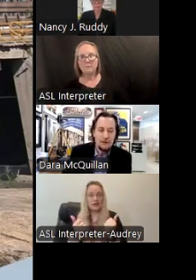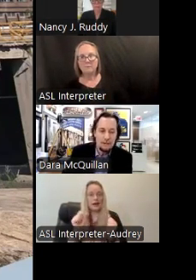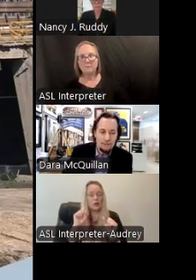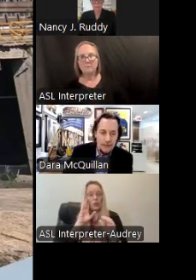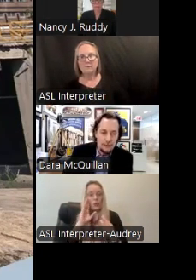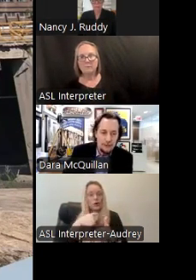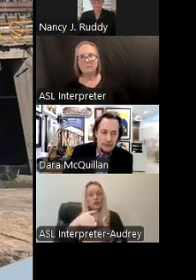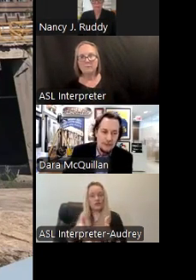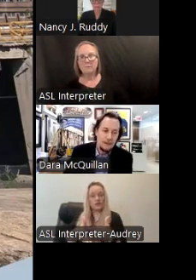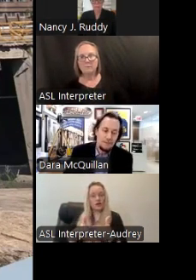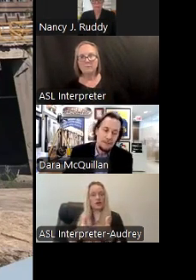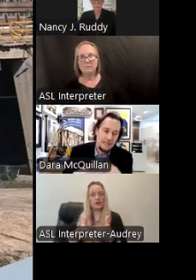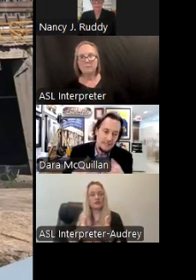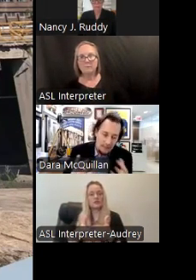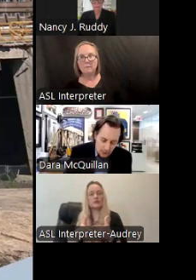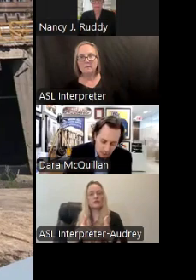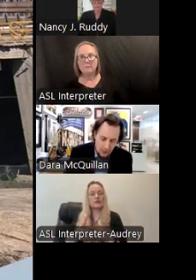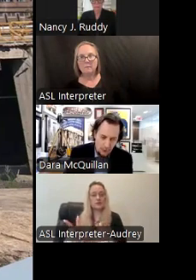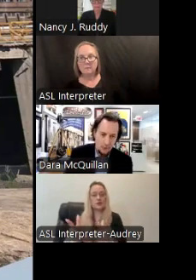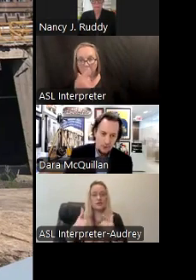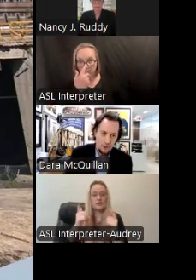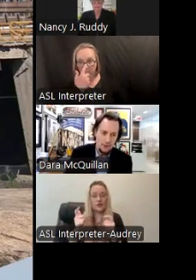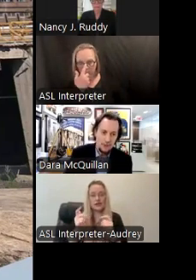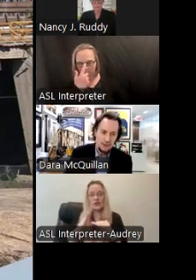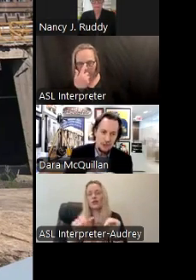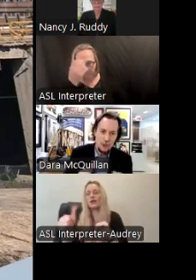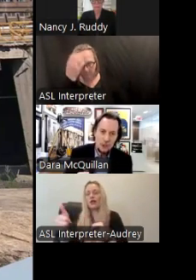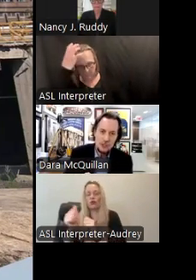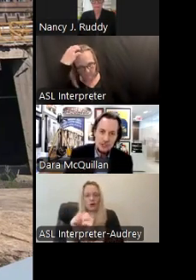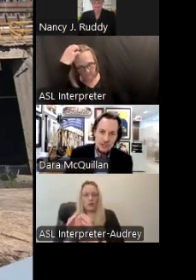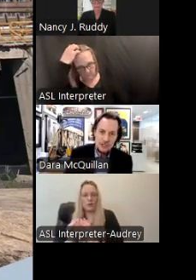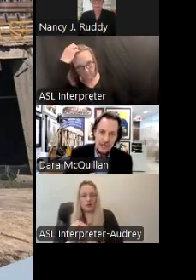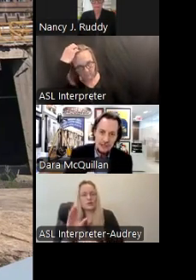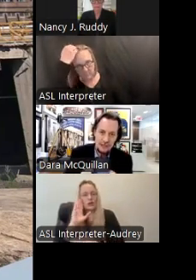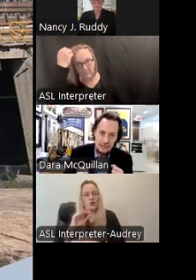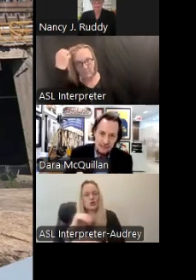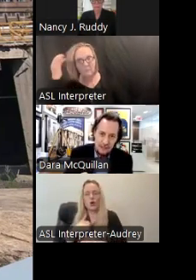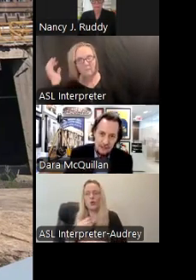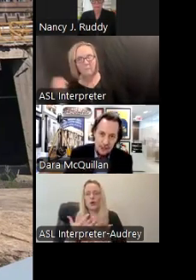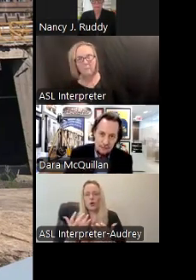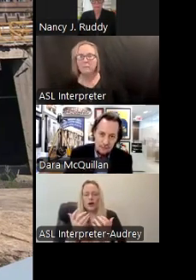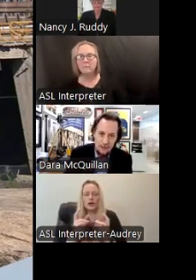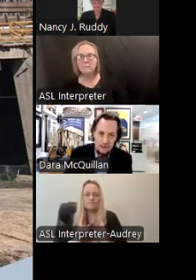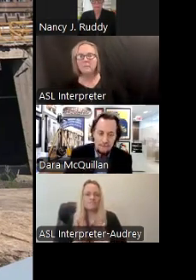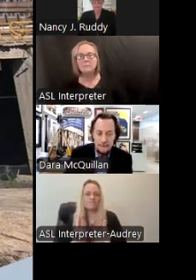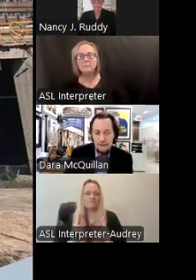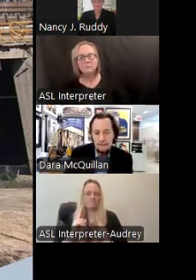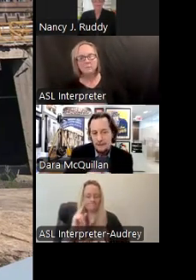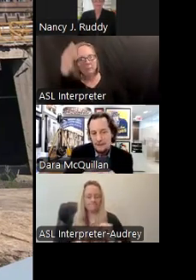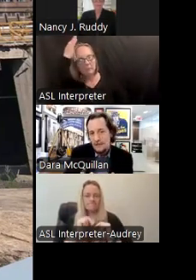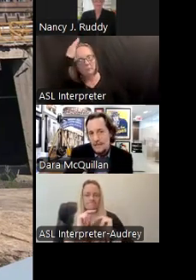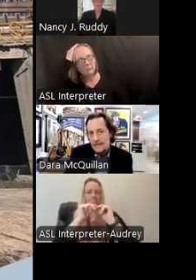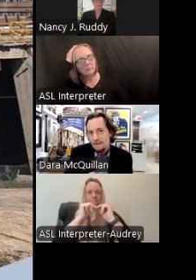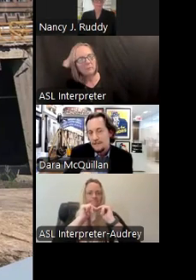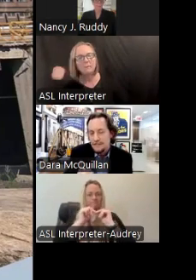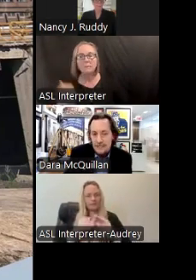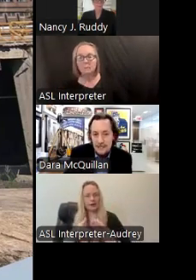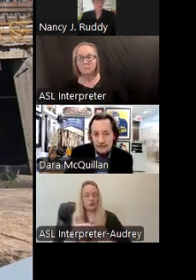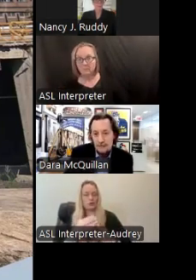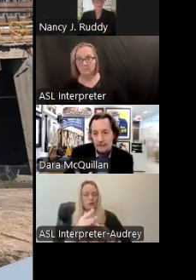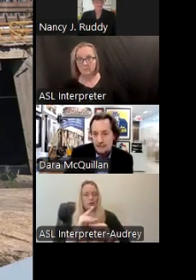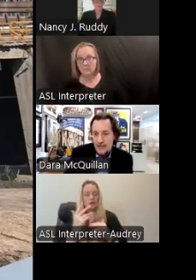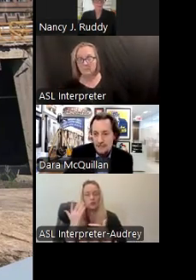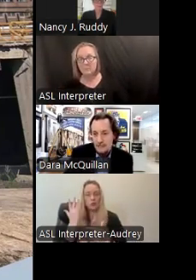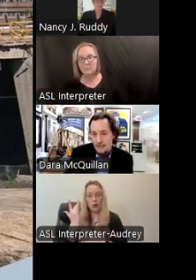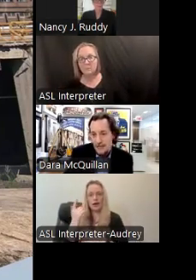of the other competitors, because as I'm sure you all know, there's an urgency to getting this facility up and running because of the need of the